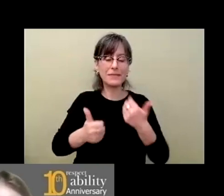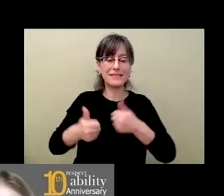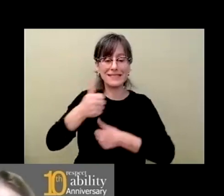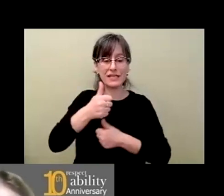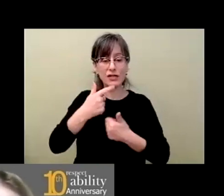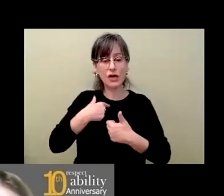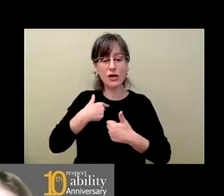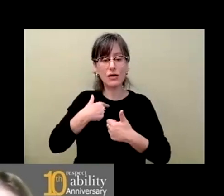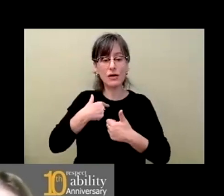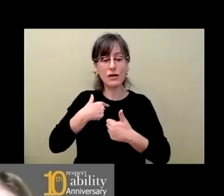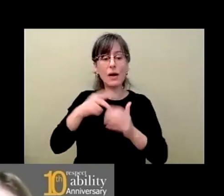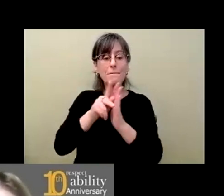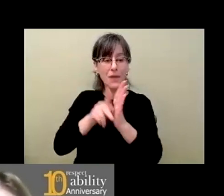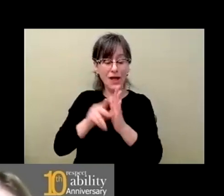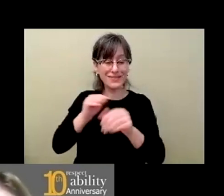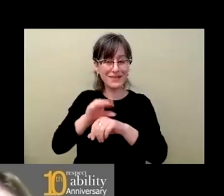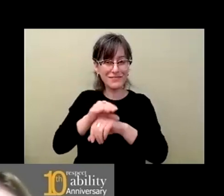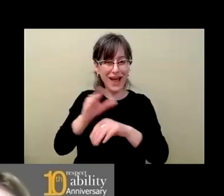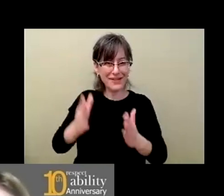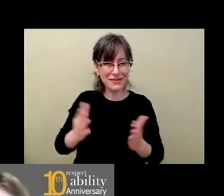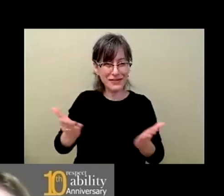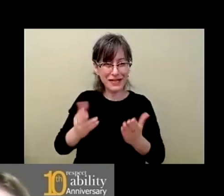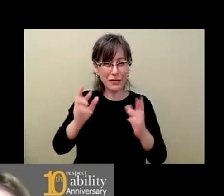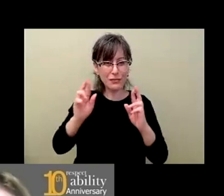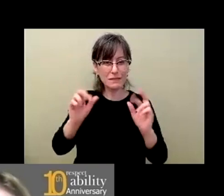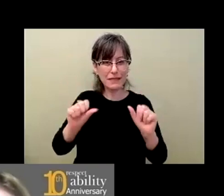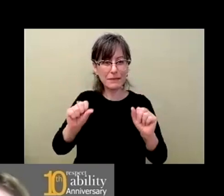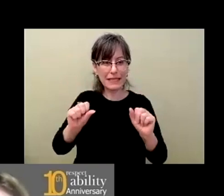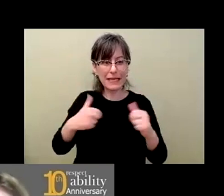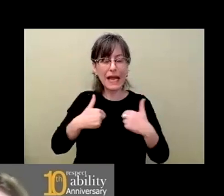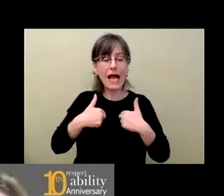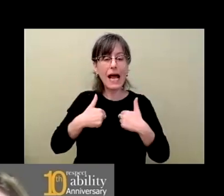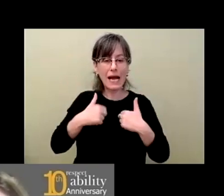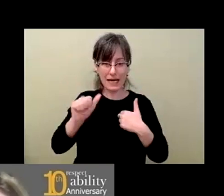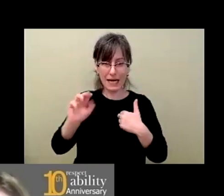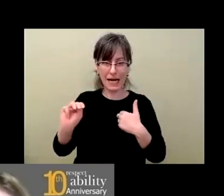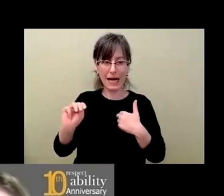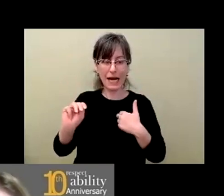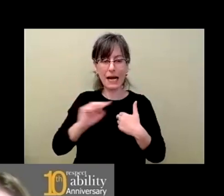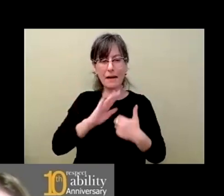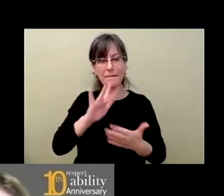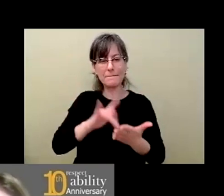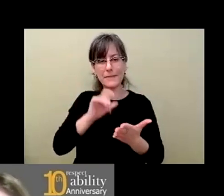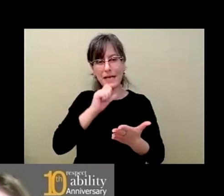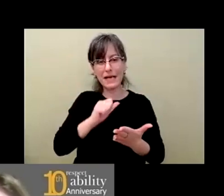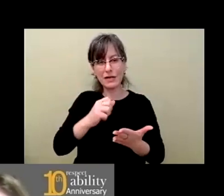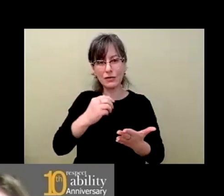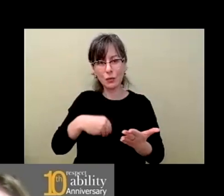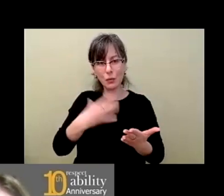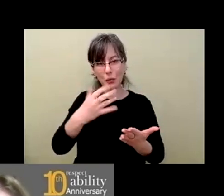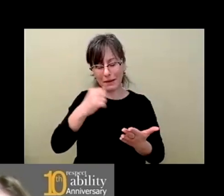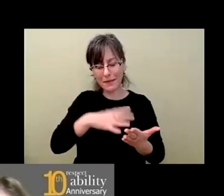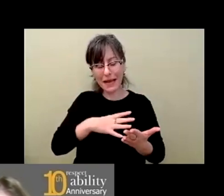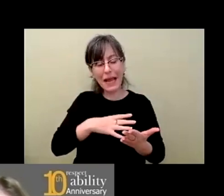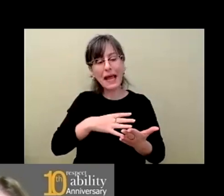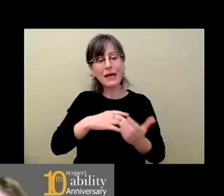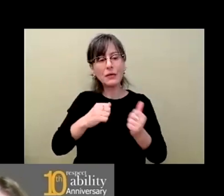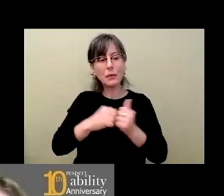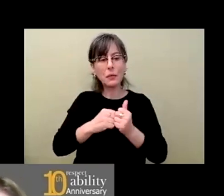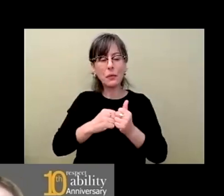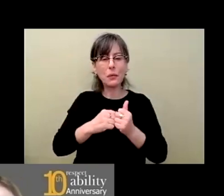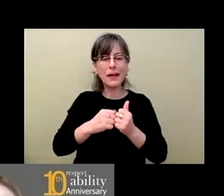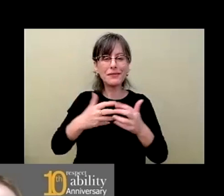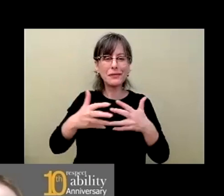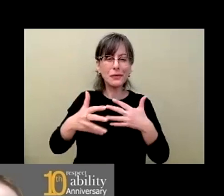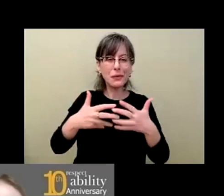here at RespectAbility. I am a middle-aged white male with a salt and pepper